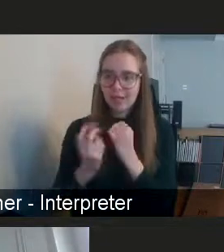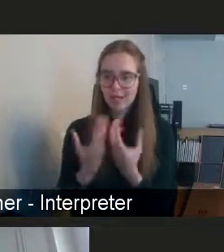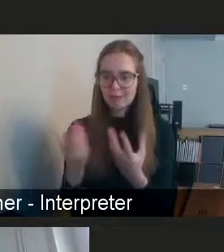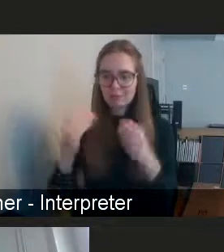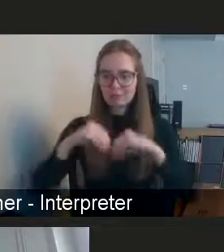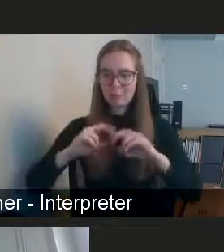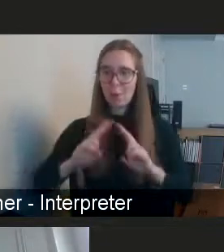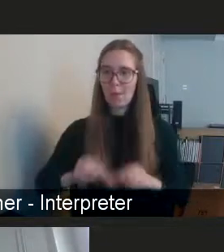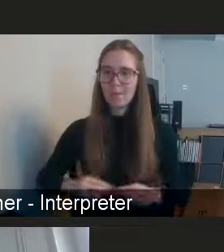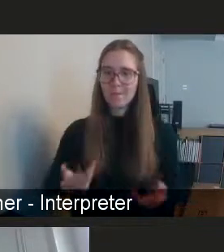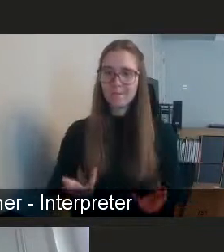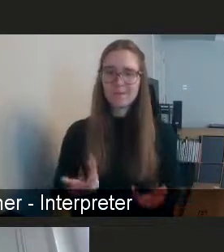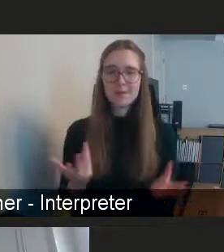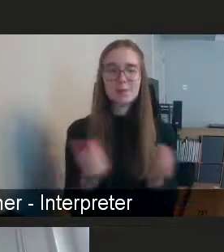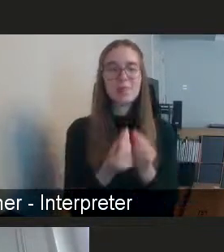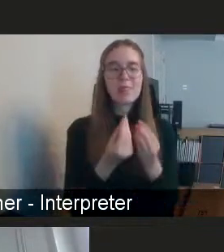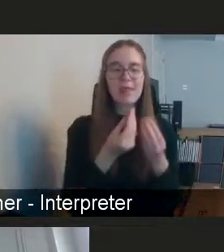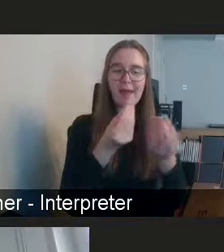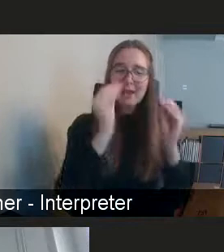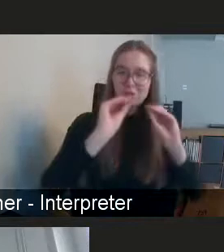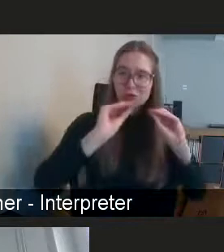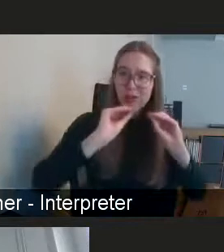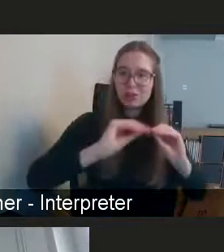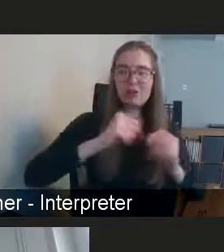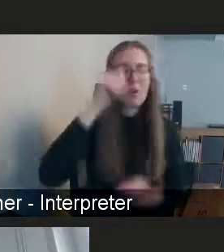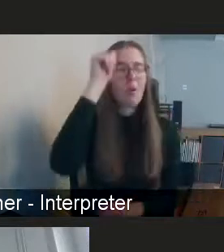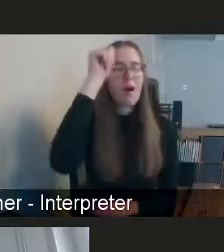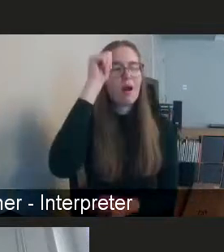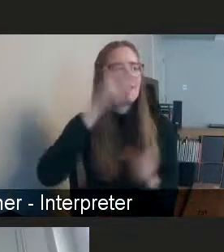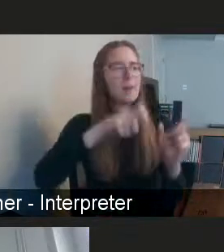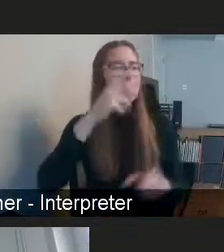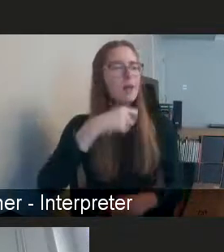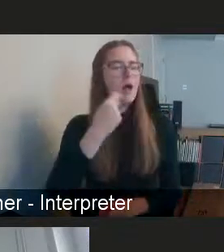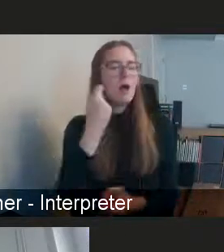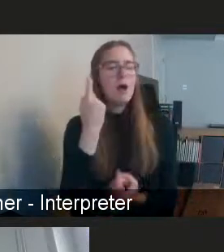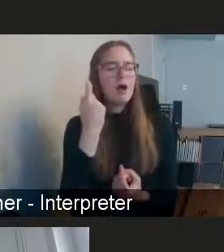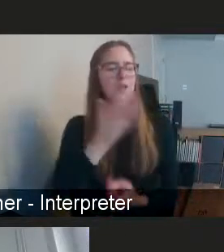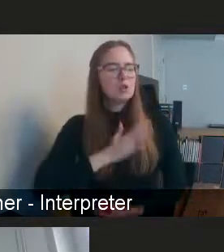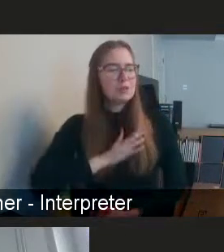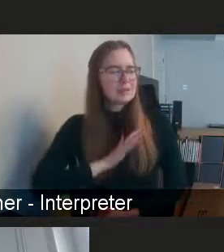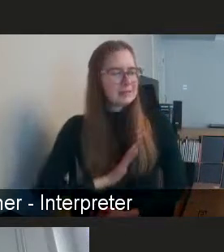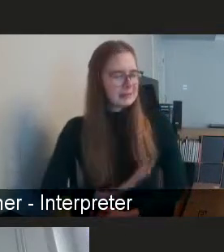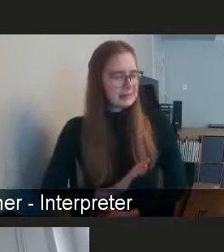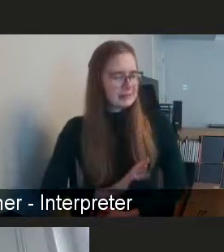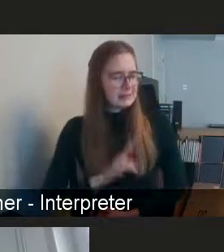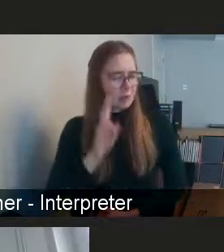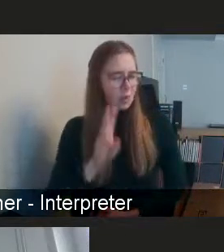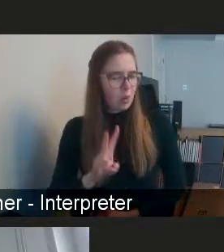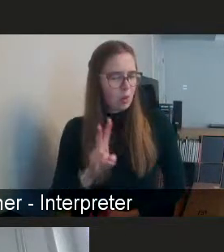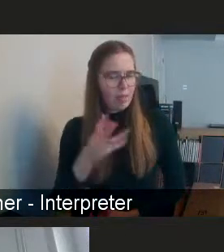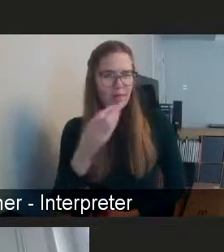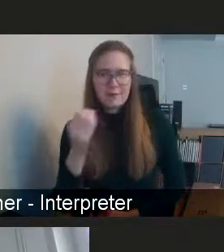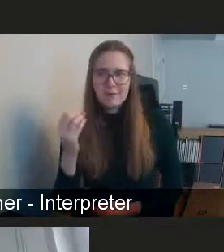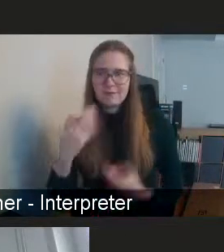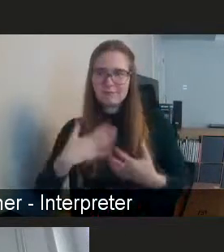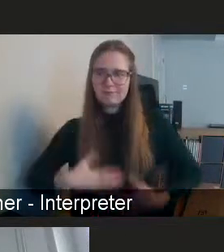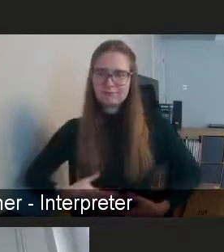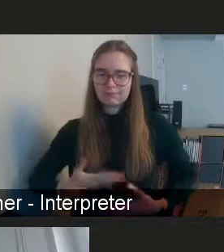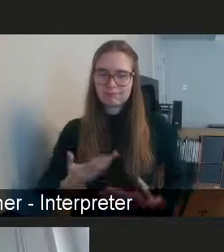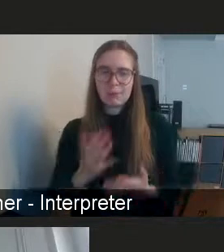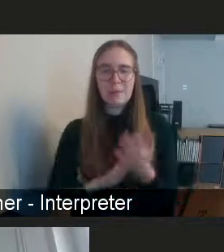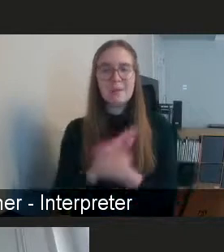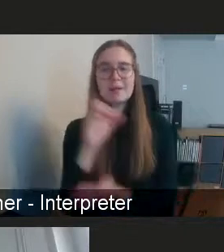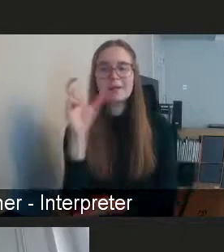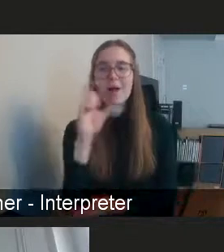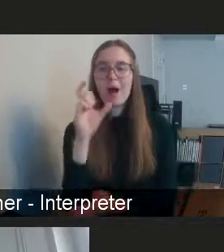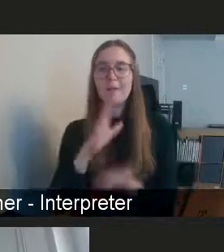with the education and the awareness that people start to realize that, do I really need to look at that 50p? So which is why that carbon miles, if